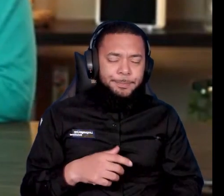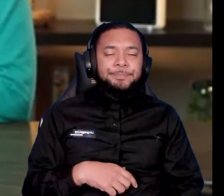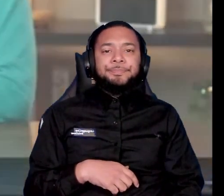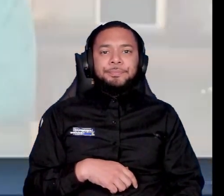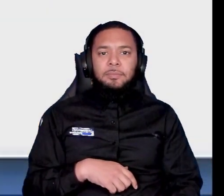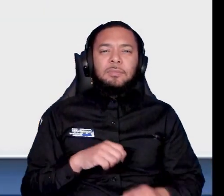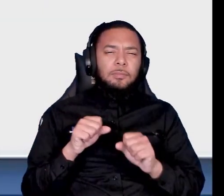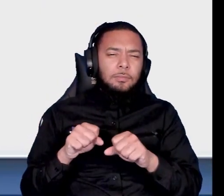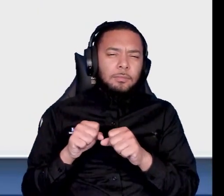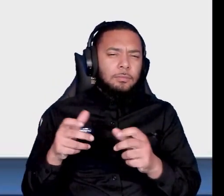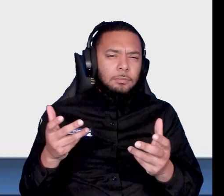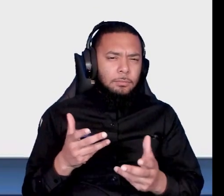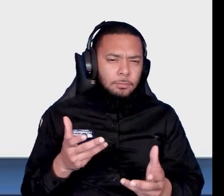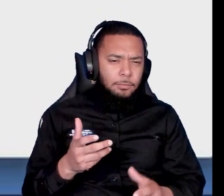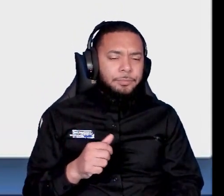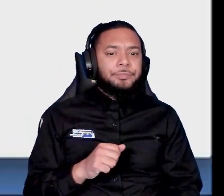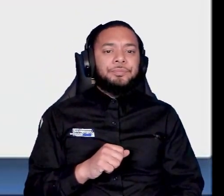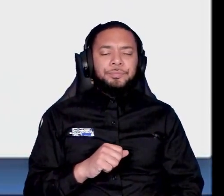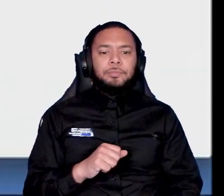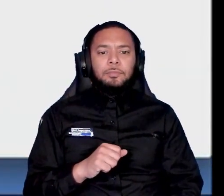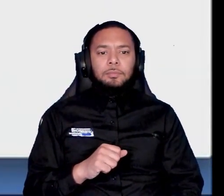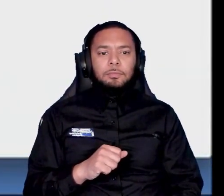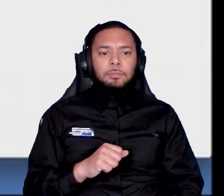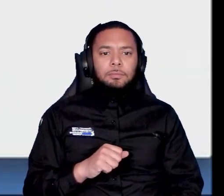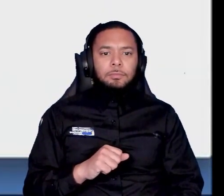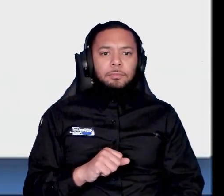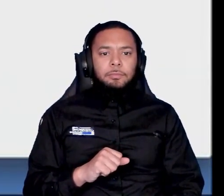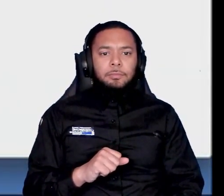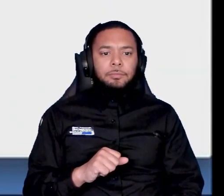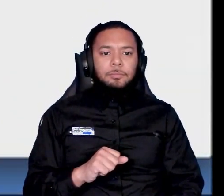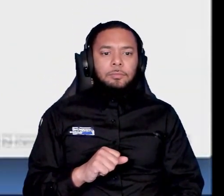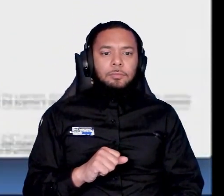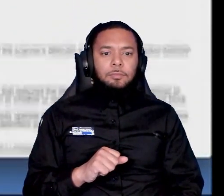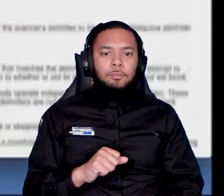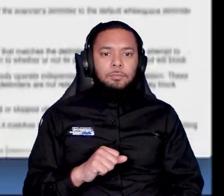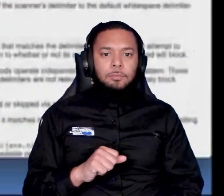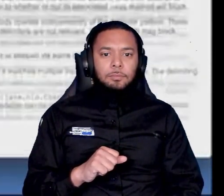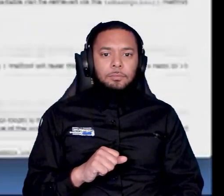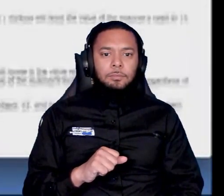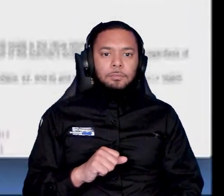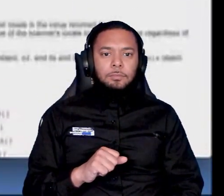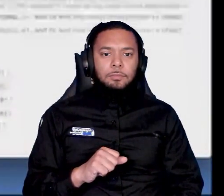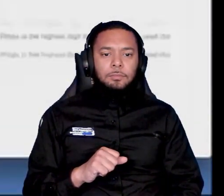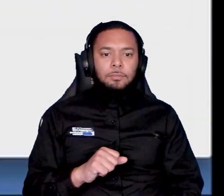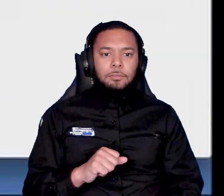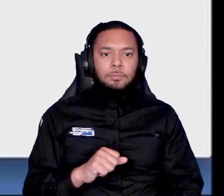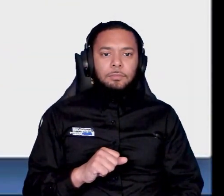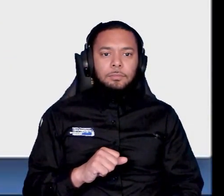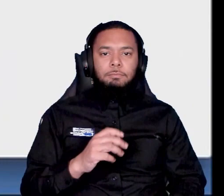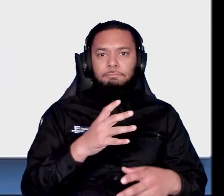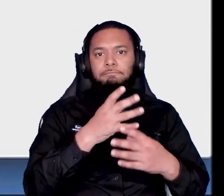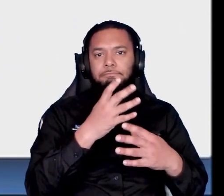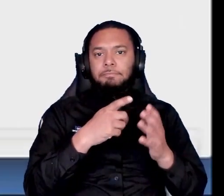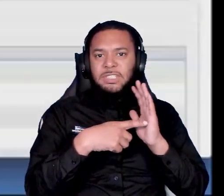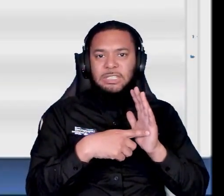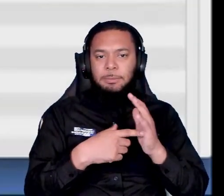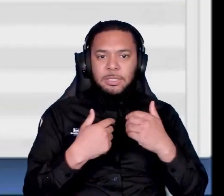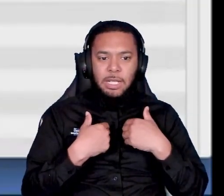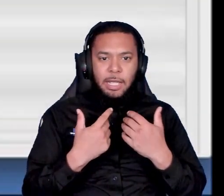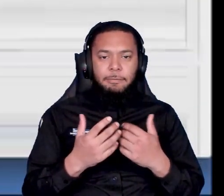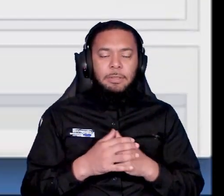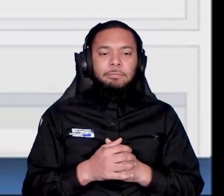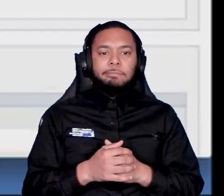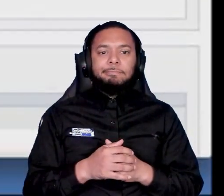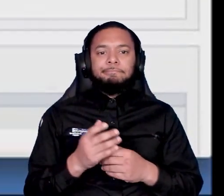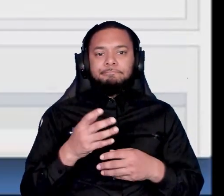its capabilities. So if you scroll through that, you'll see some examples given. And I'm going to keep